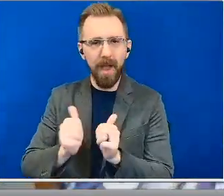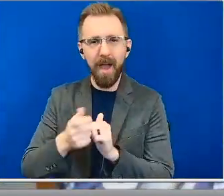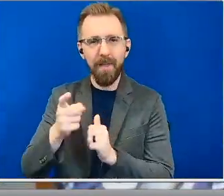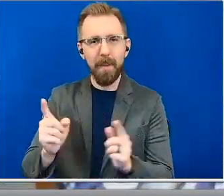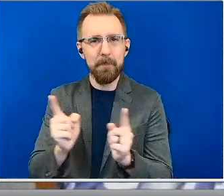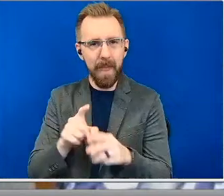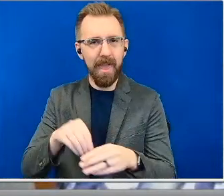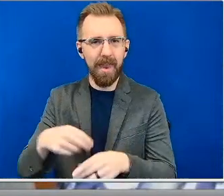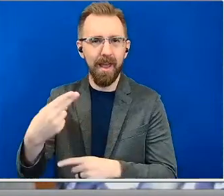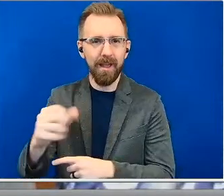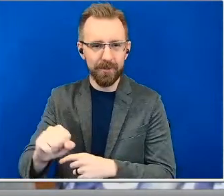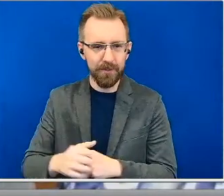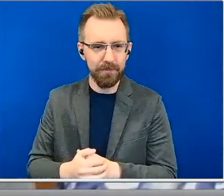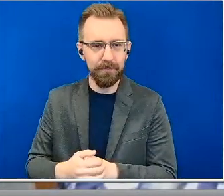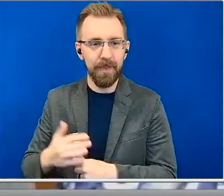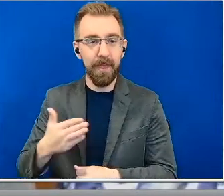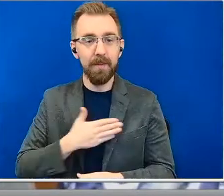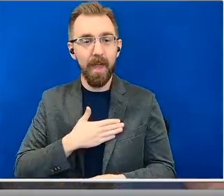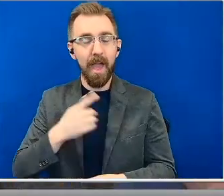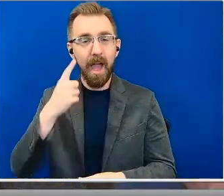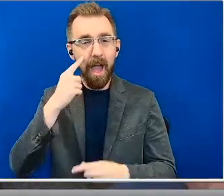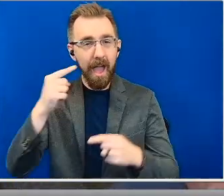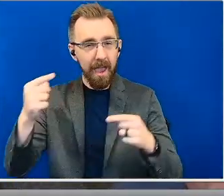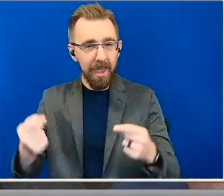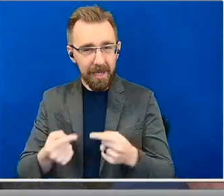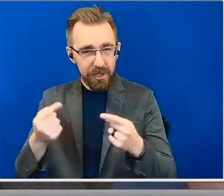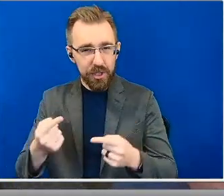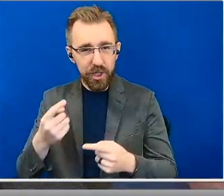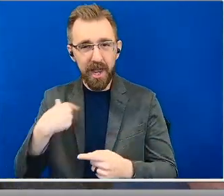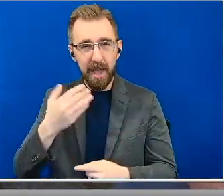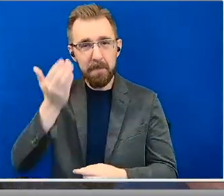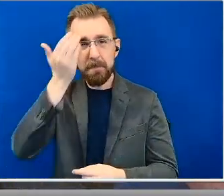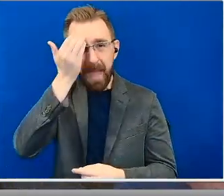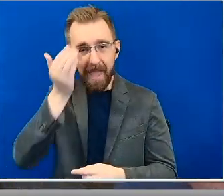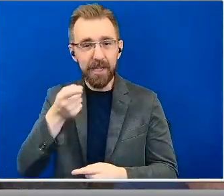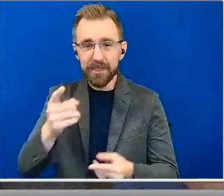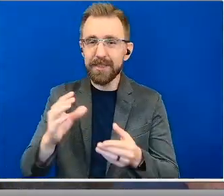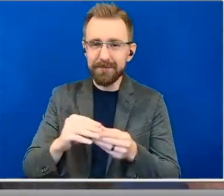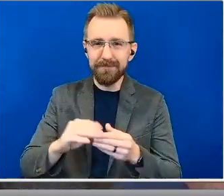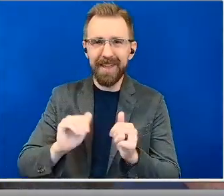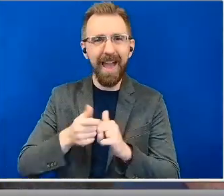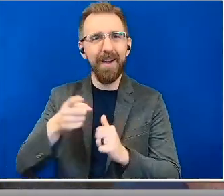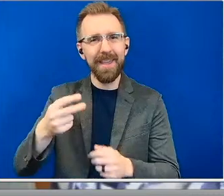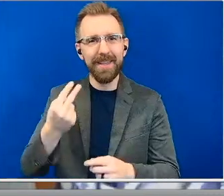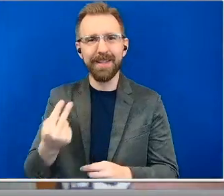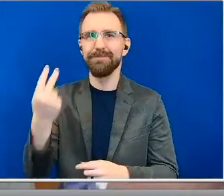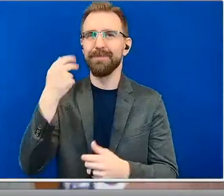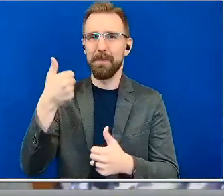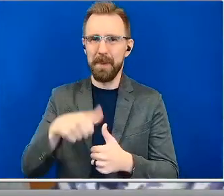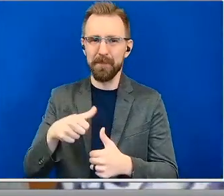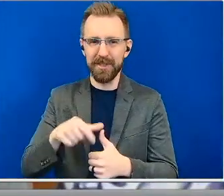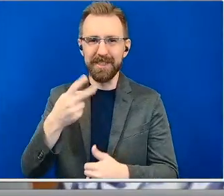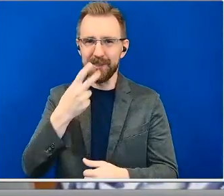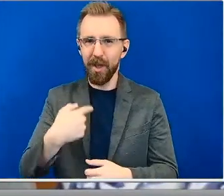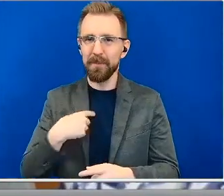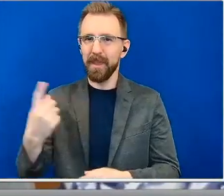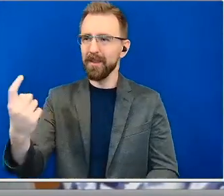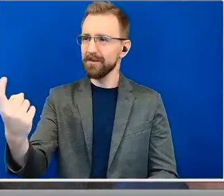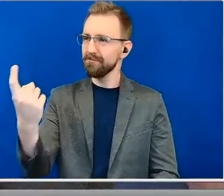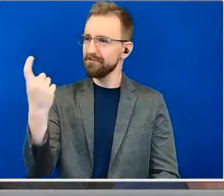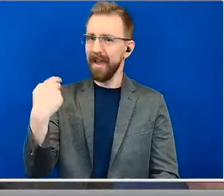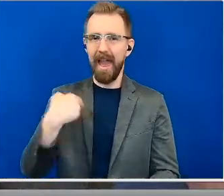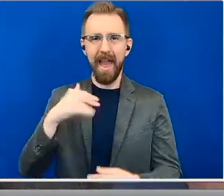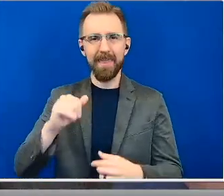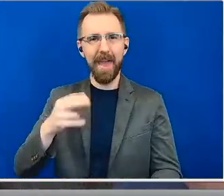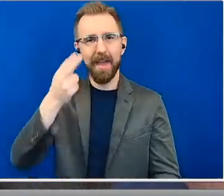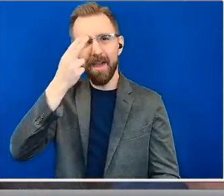I'd gotten my eye injured and I had a big patch on it. He said that's how he remembers, is that he seen me walk down the hallway and I had that patch on my eye.